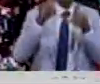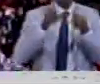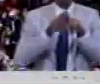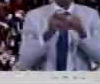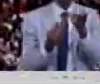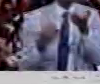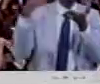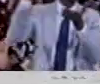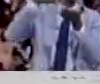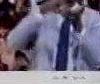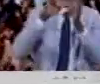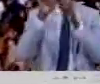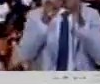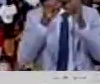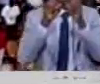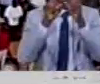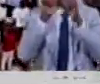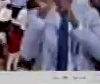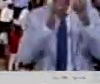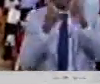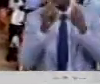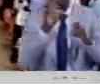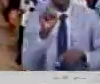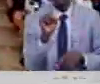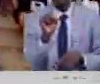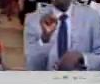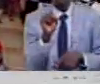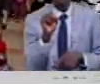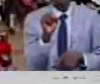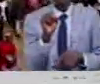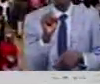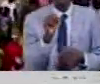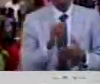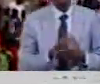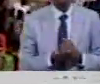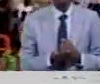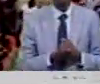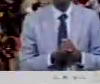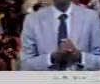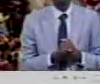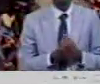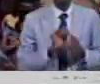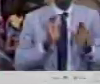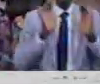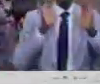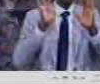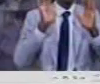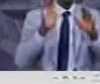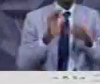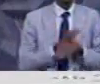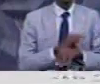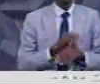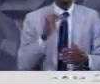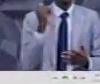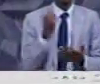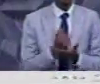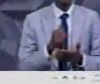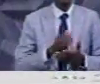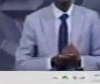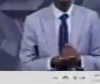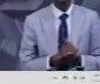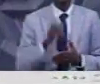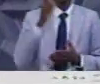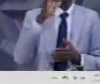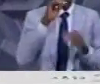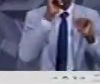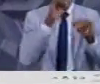Beautiful. Amen. God bless you. You may have your seats. You know why I've done that? There